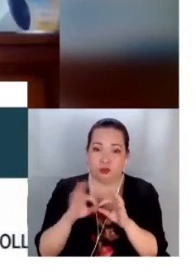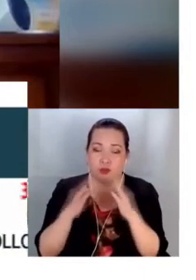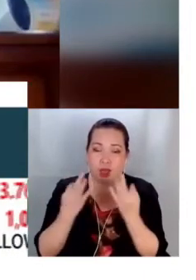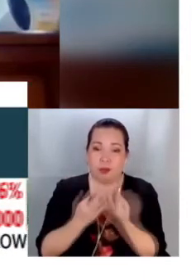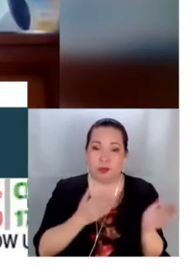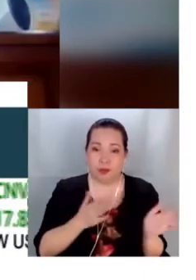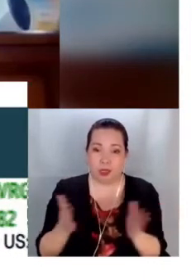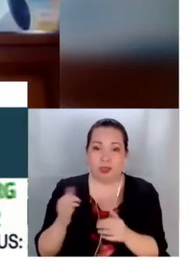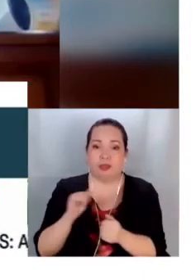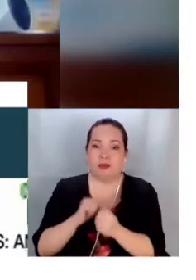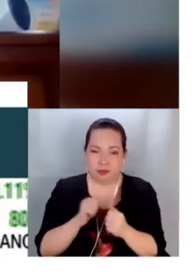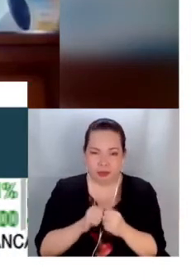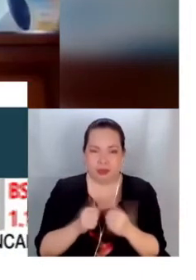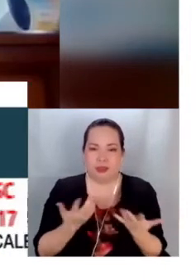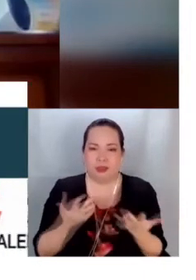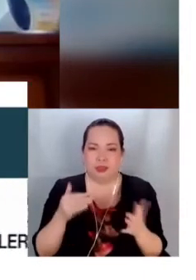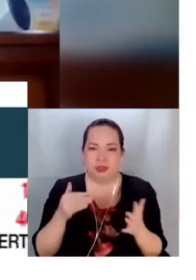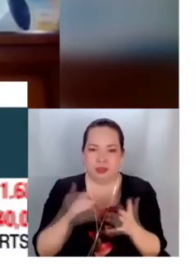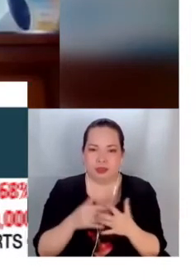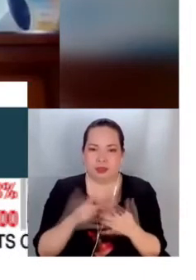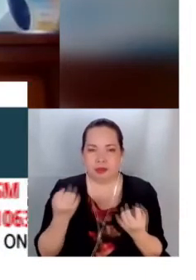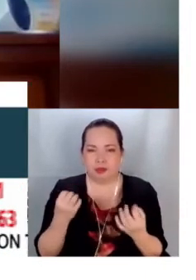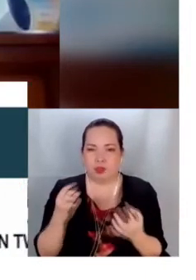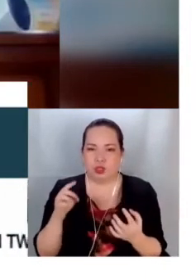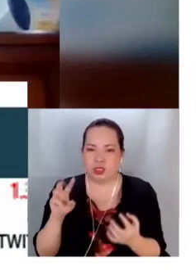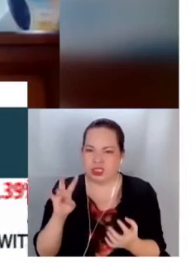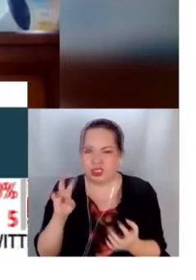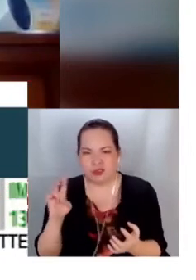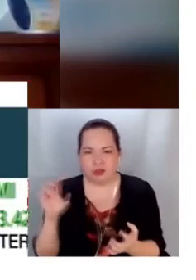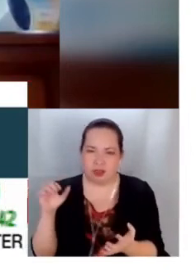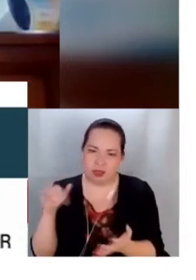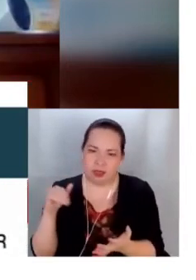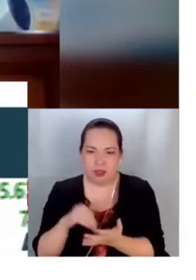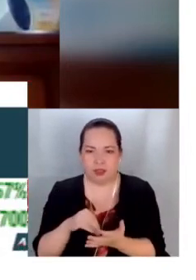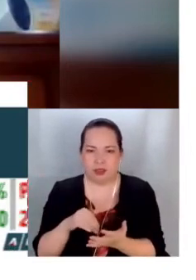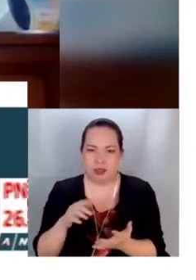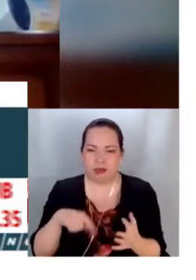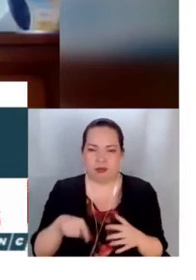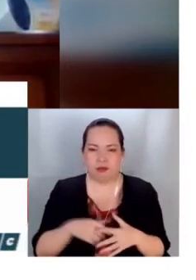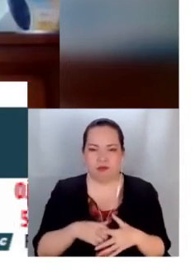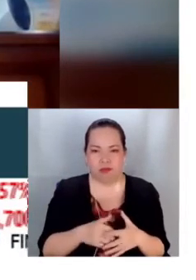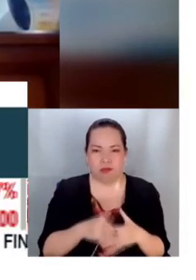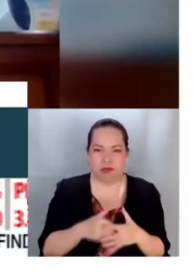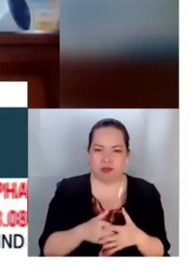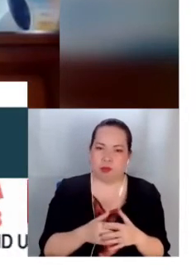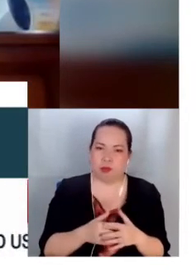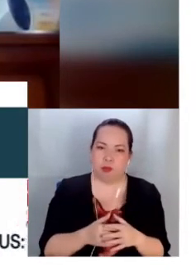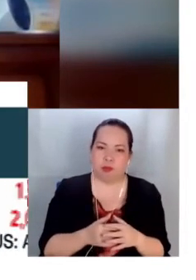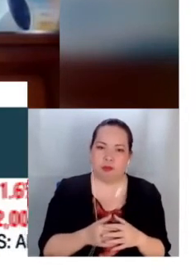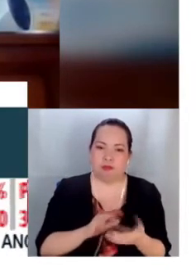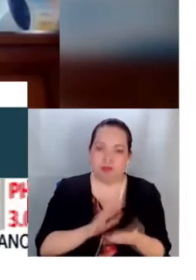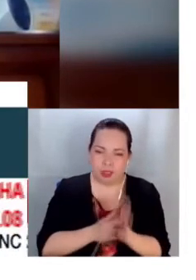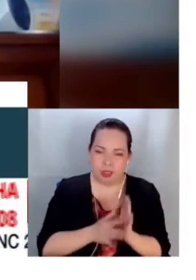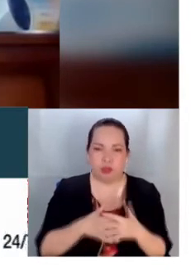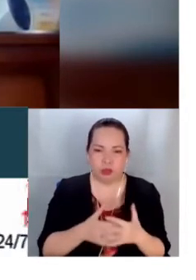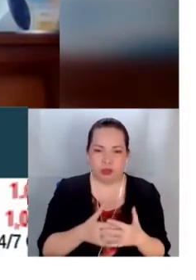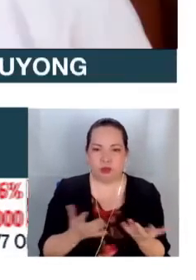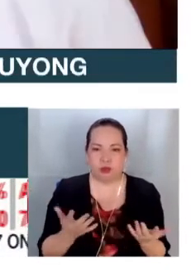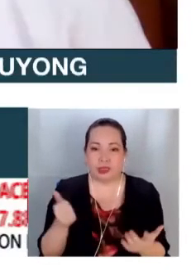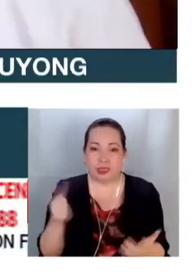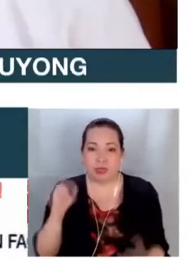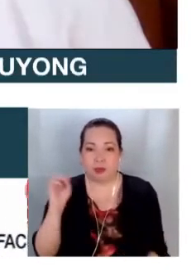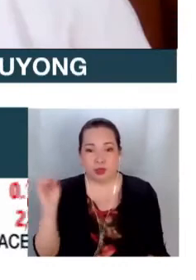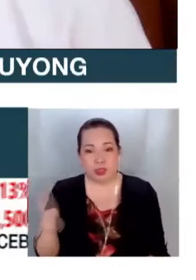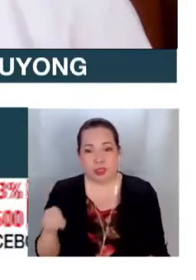unplanned pregnancies. And 10% of that will be among teenagers or young people. All right. So the conversation has